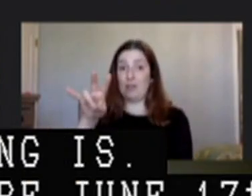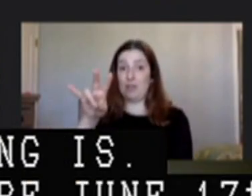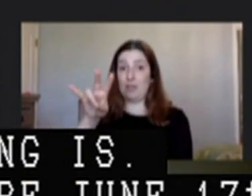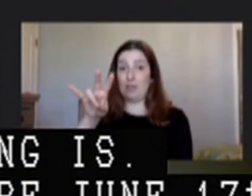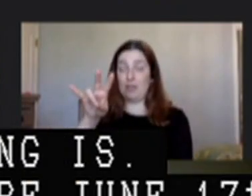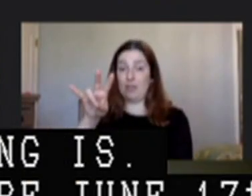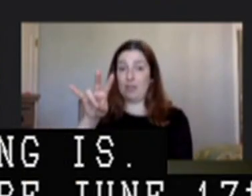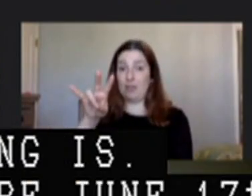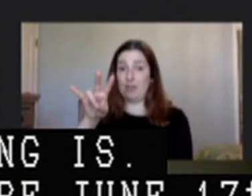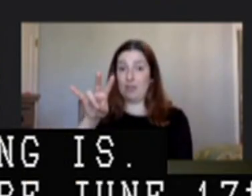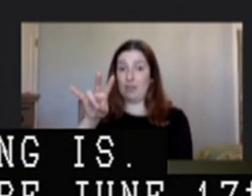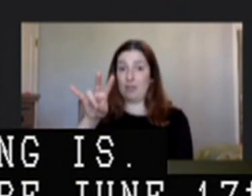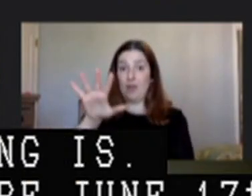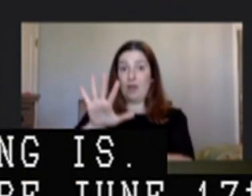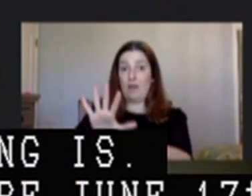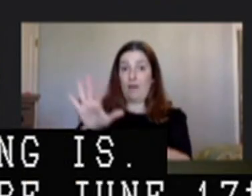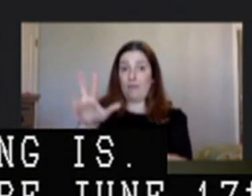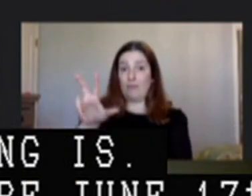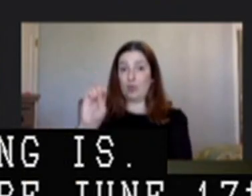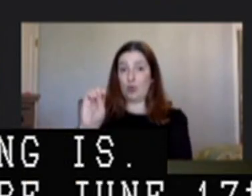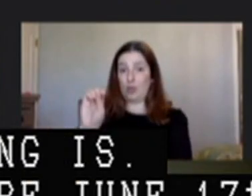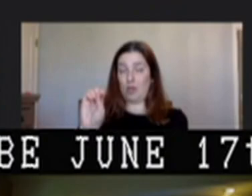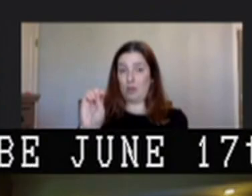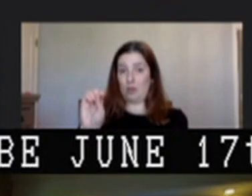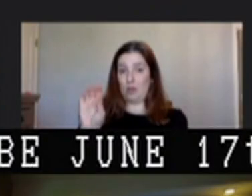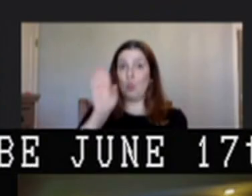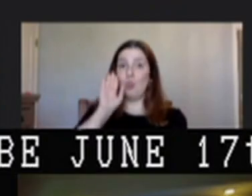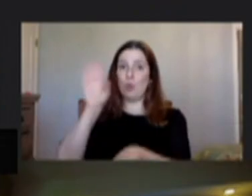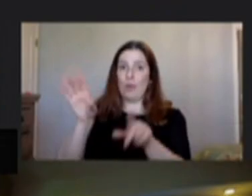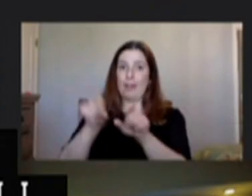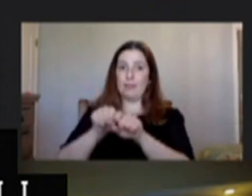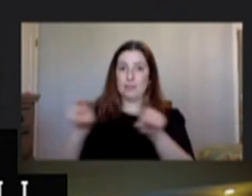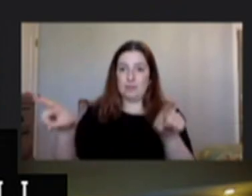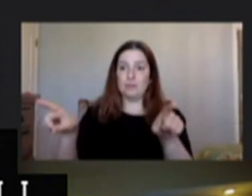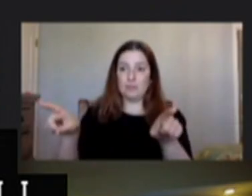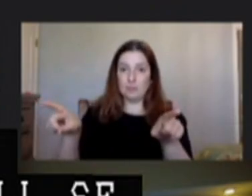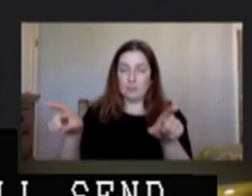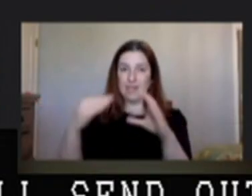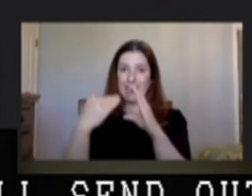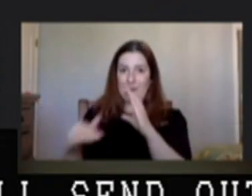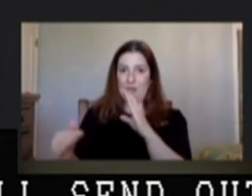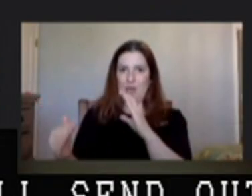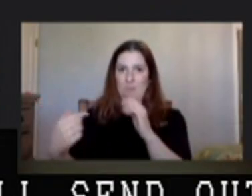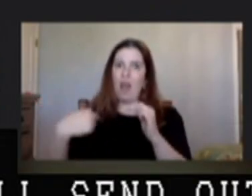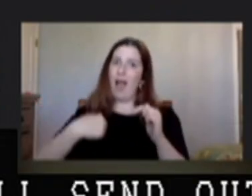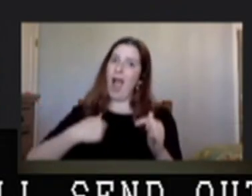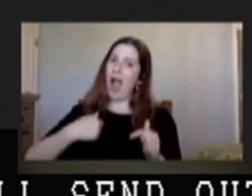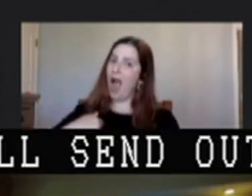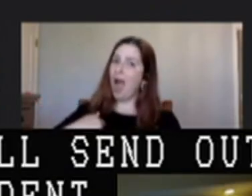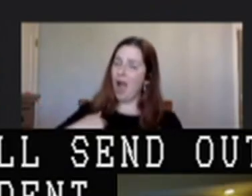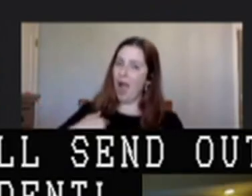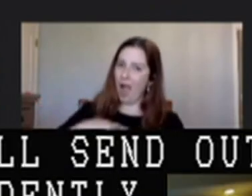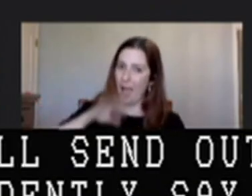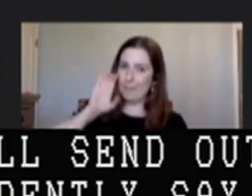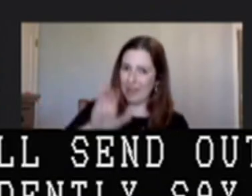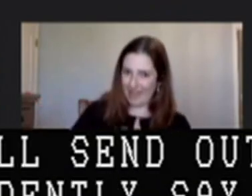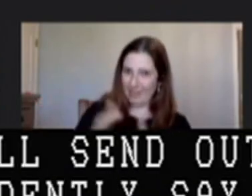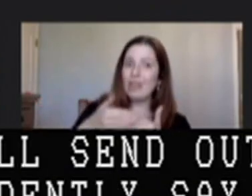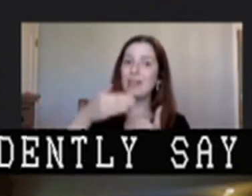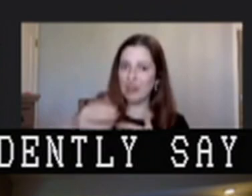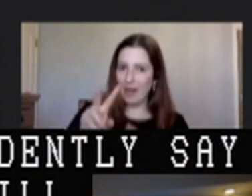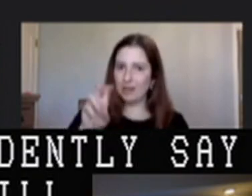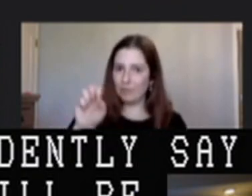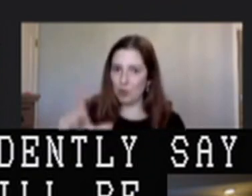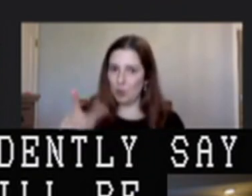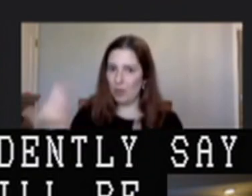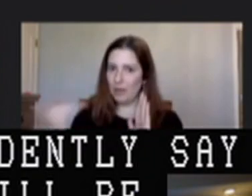17th, 5:30. We will send out, I can confidently say that the next one will be virtual. And